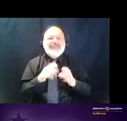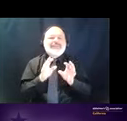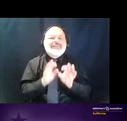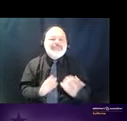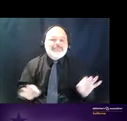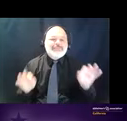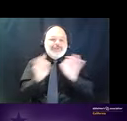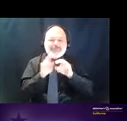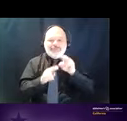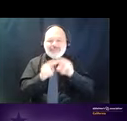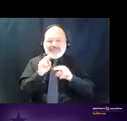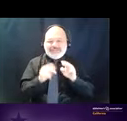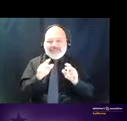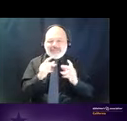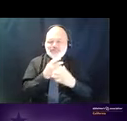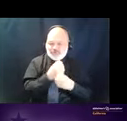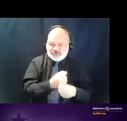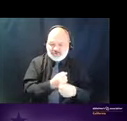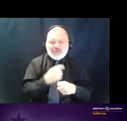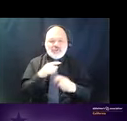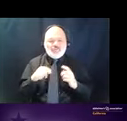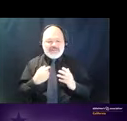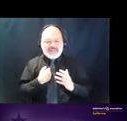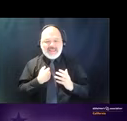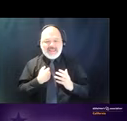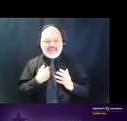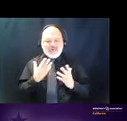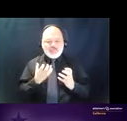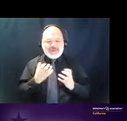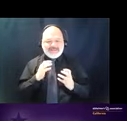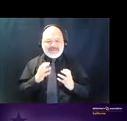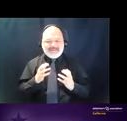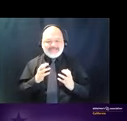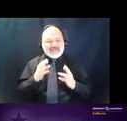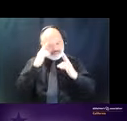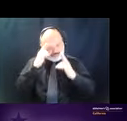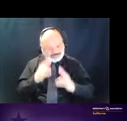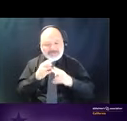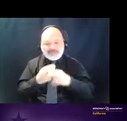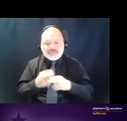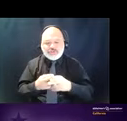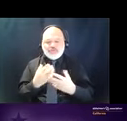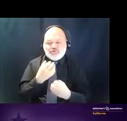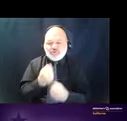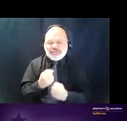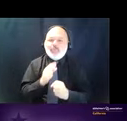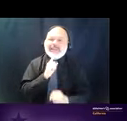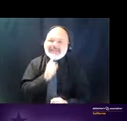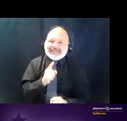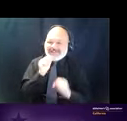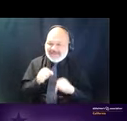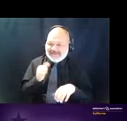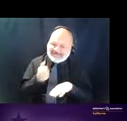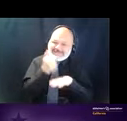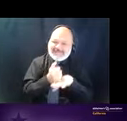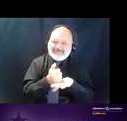We are putting our faith in our communities, and we want to have that reputation and that trust so that we can really build